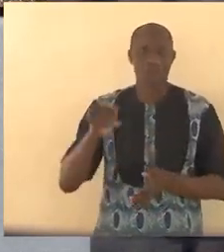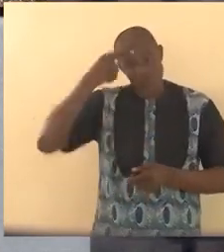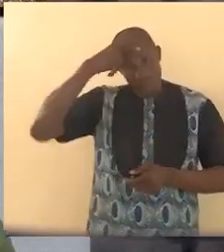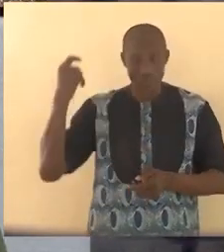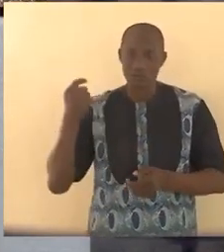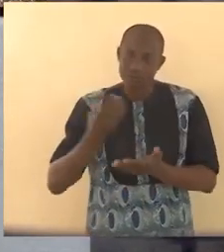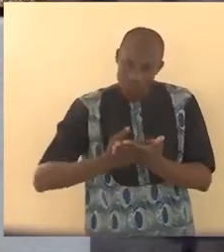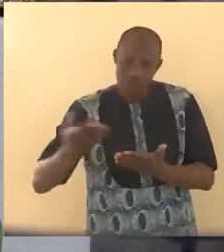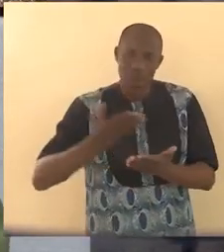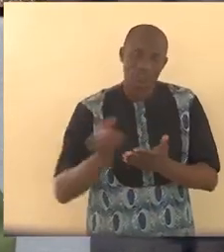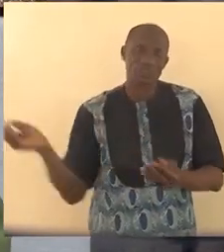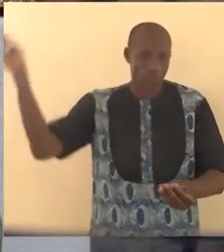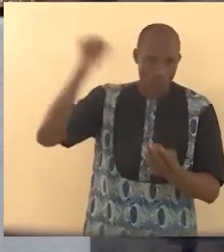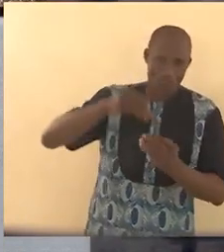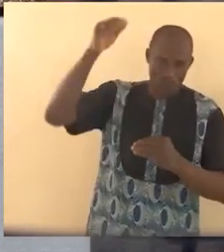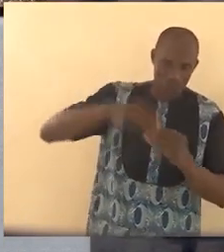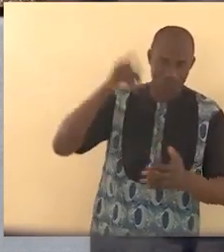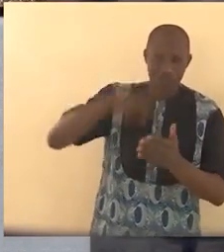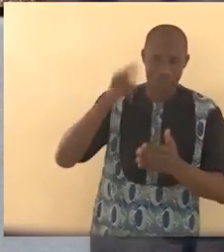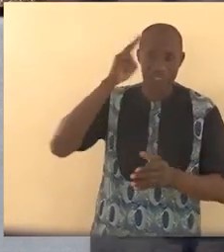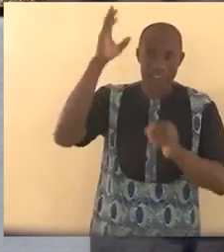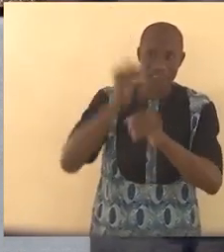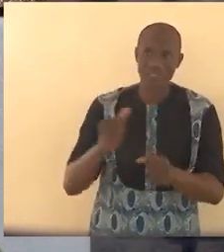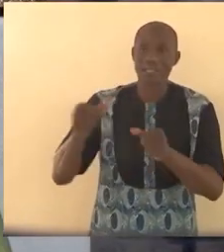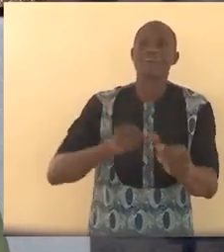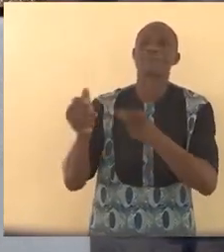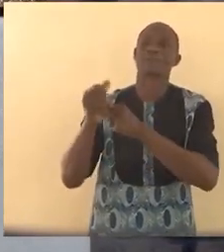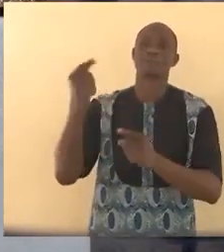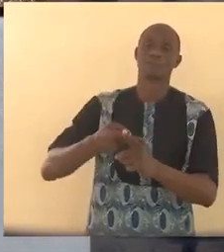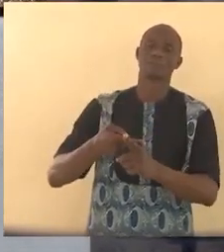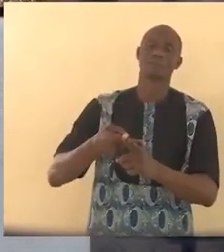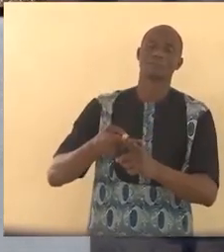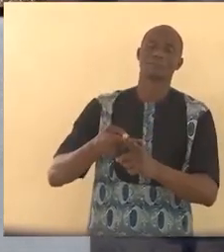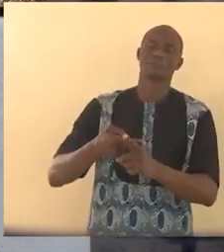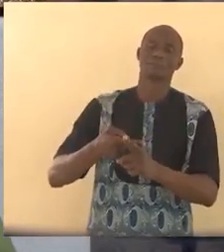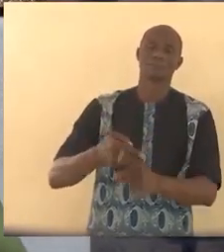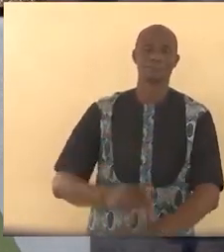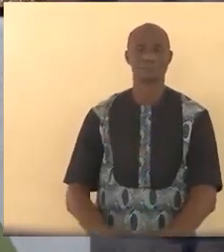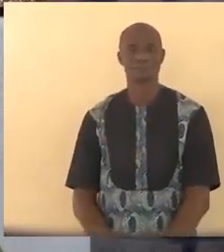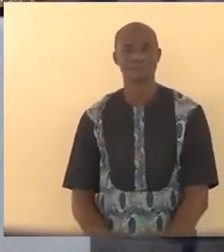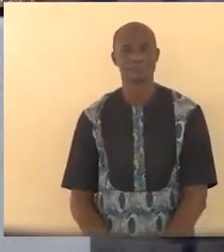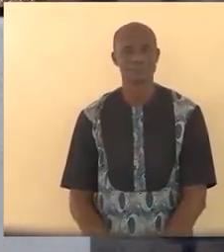owing because he's spending more than what he gets each month. Gregory, are you not the one who told me that?